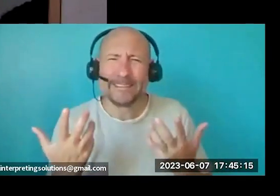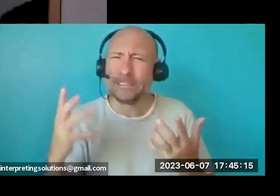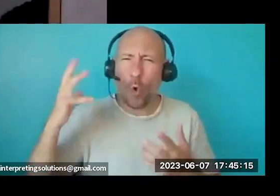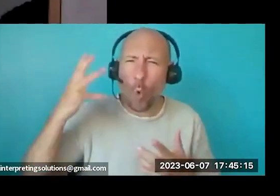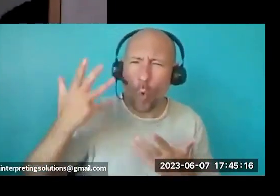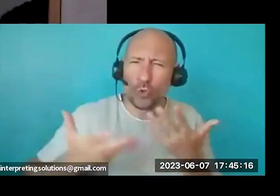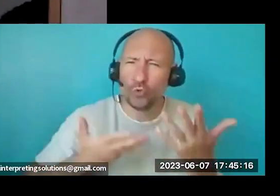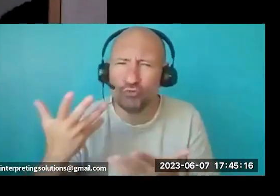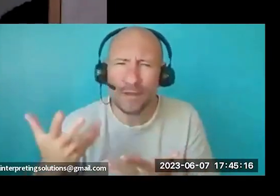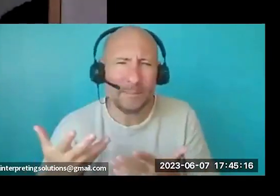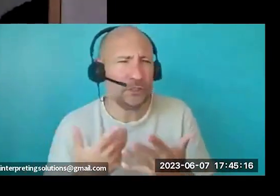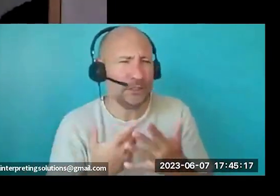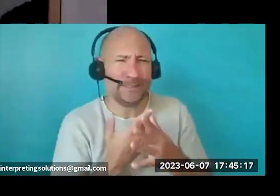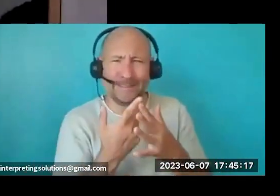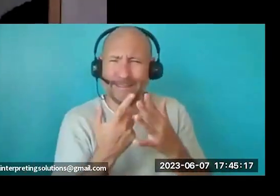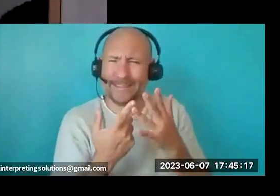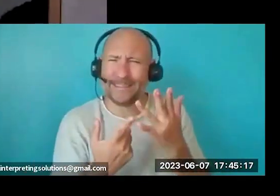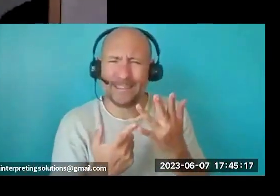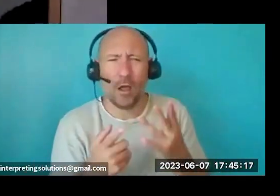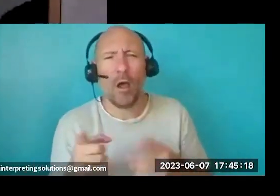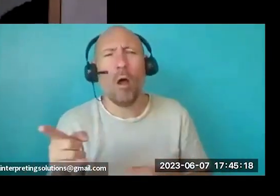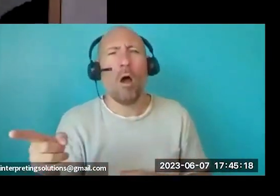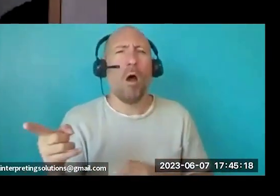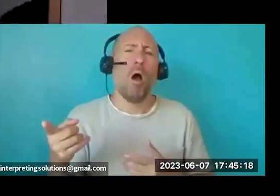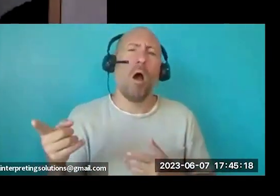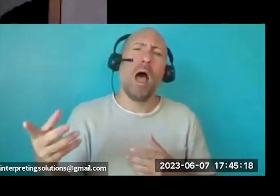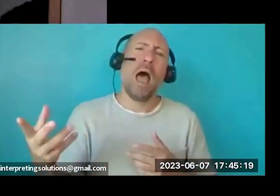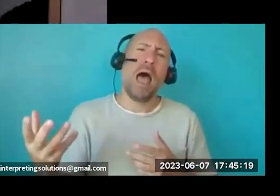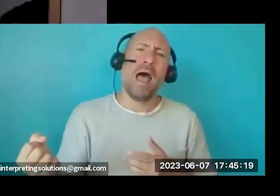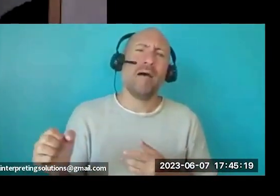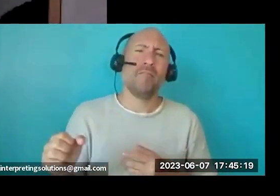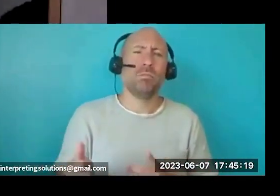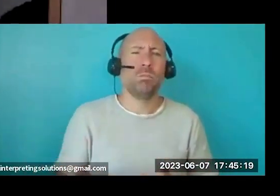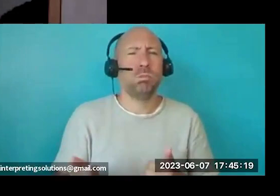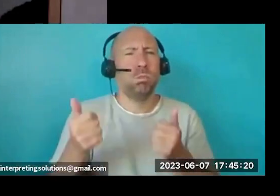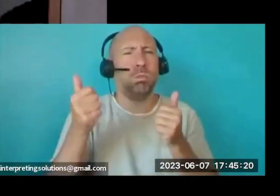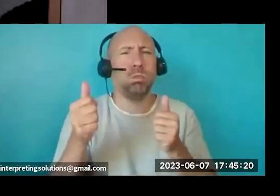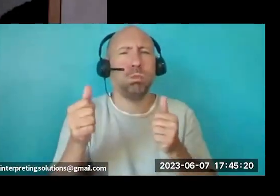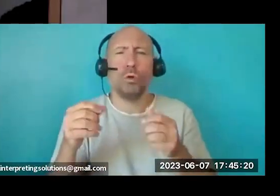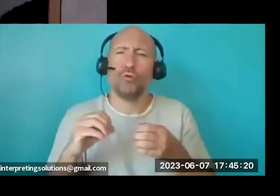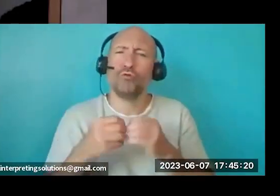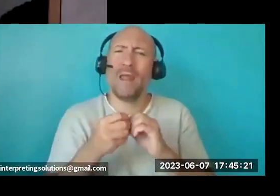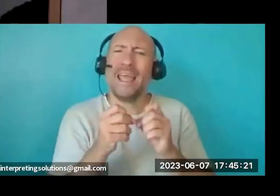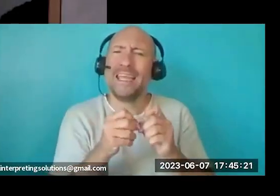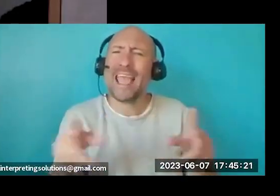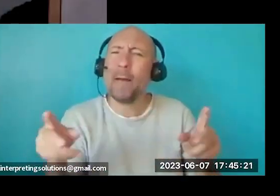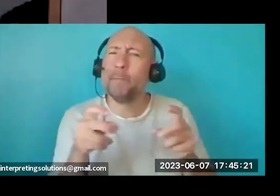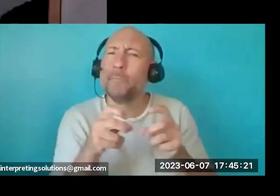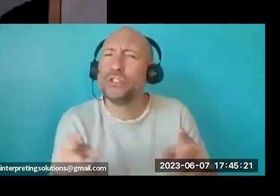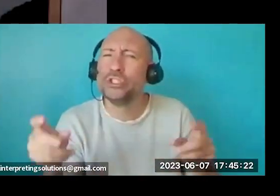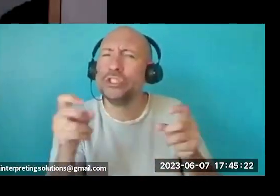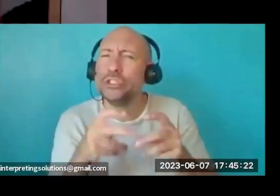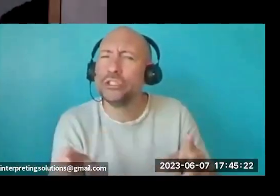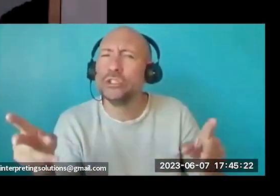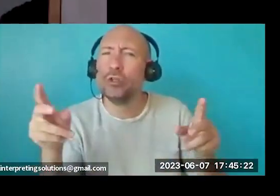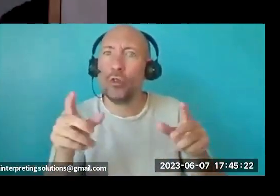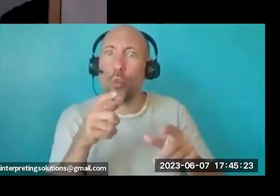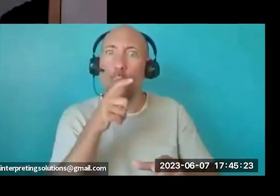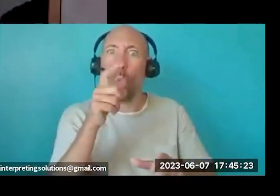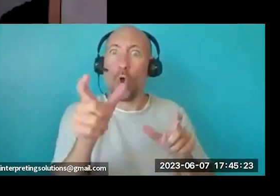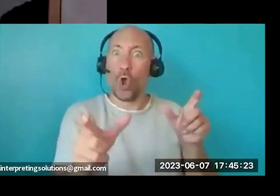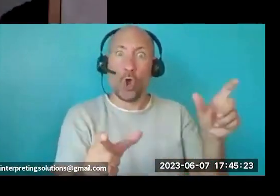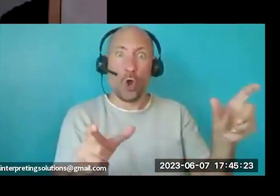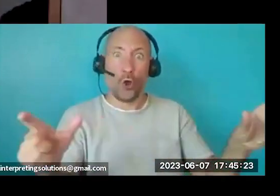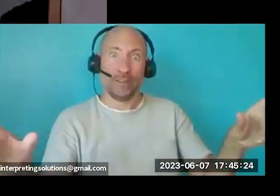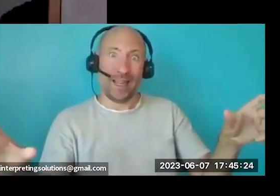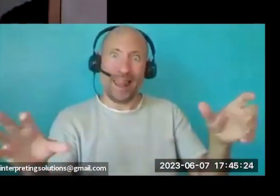we've worked with this amazing captioner, creating these wonderful creative captions where the words are actually